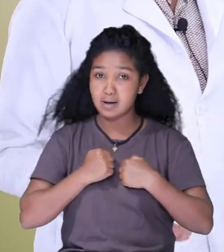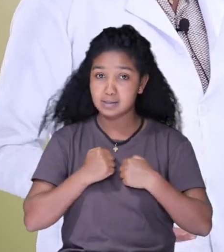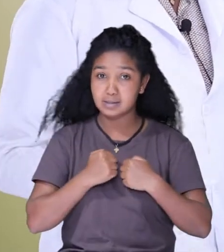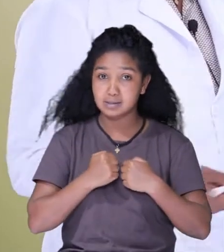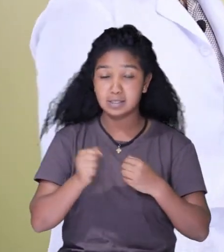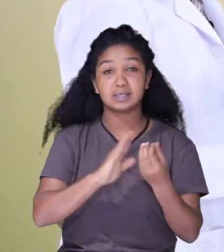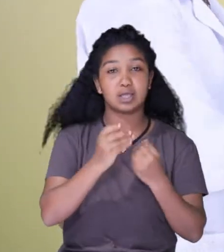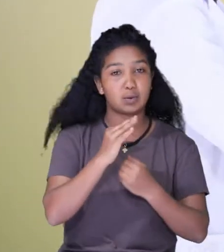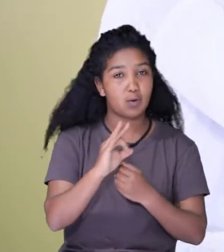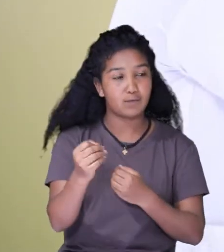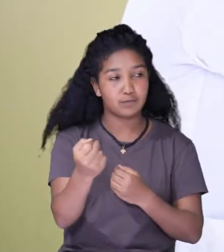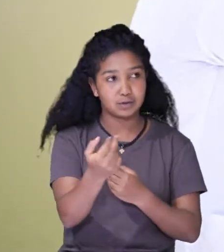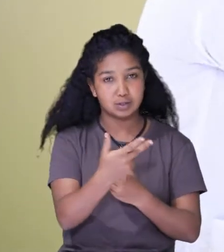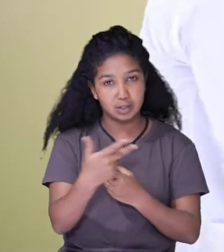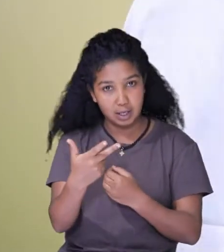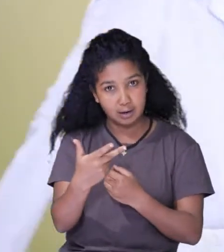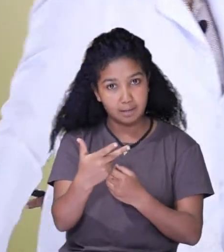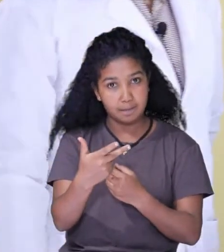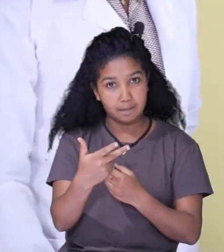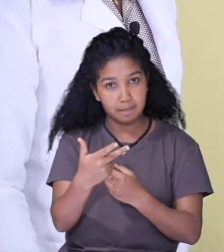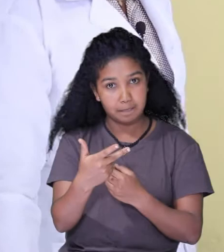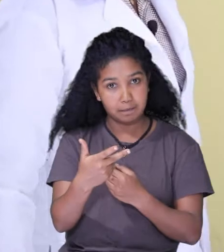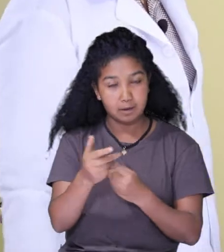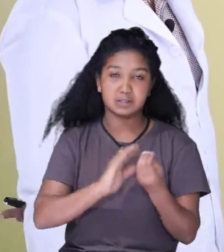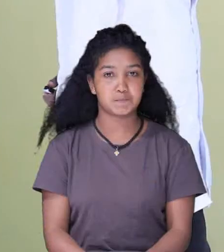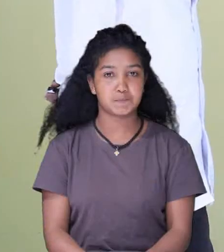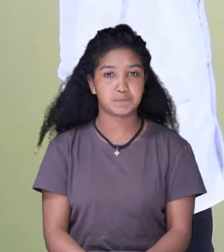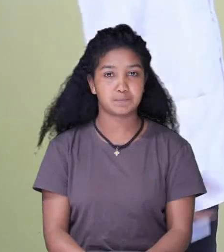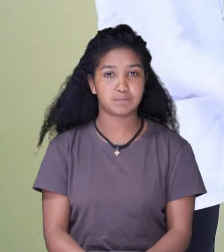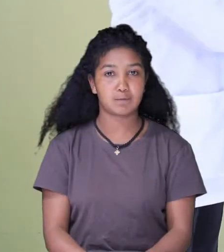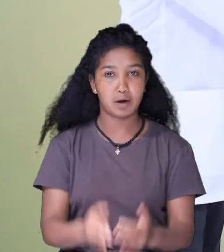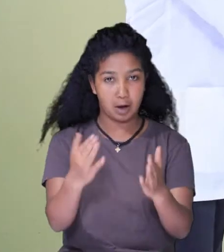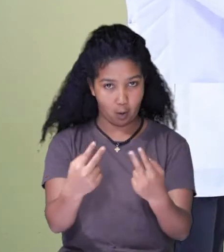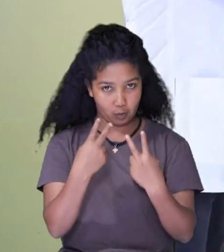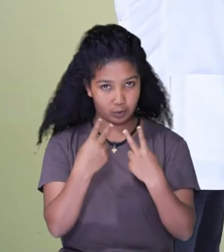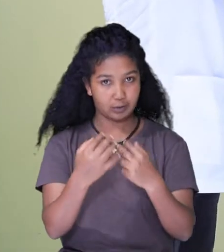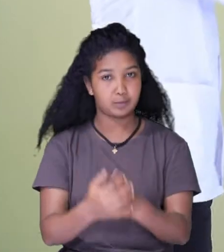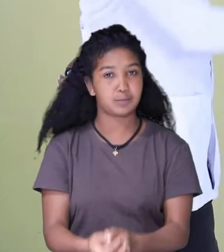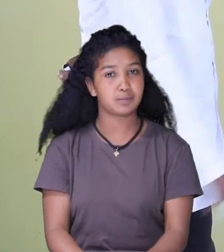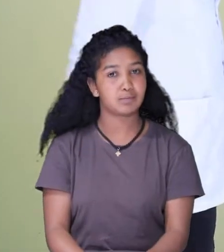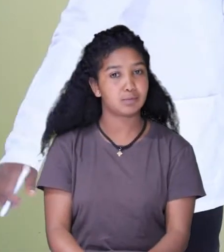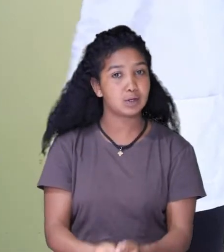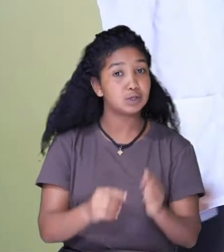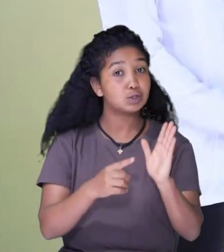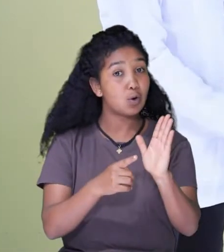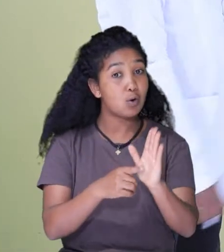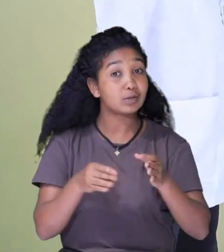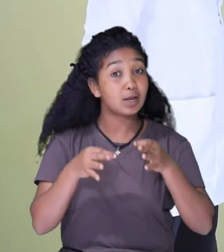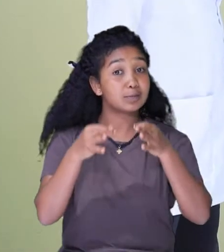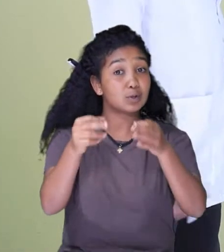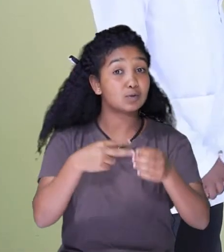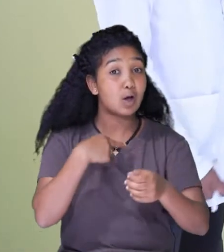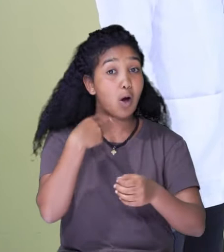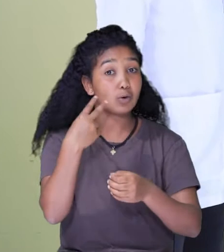in the state of these three states. Now look, showing transmission of